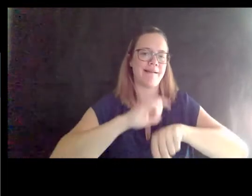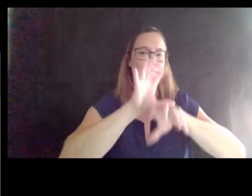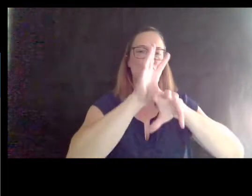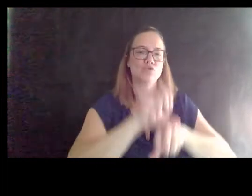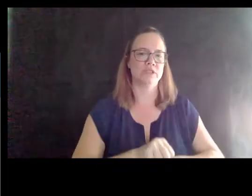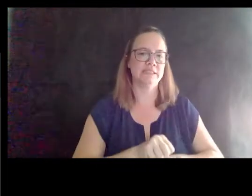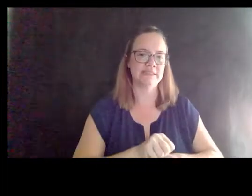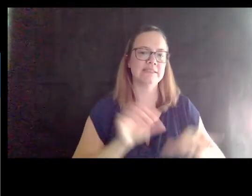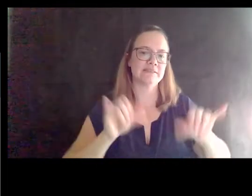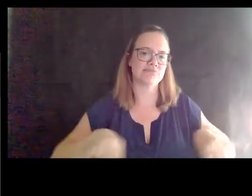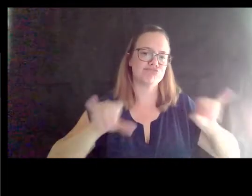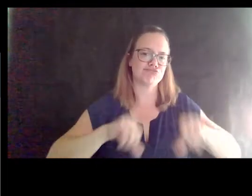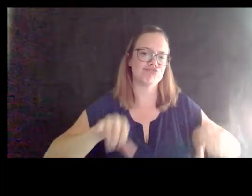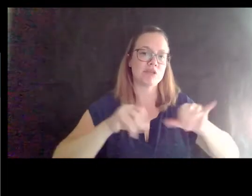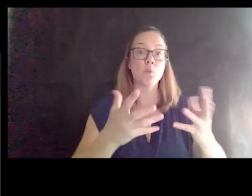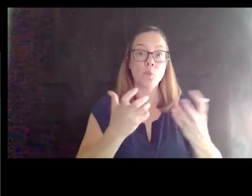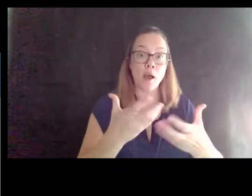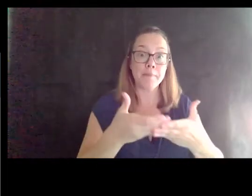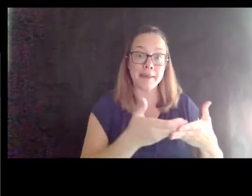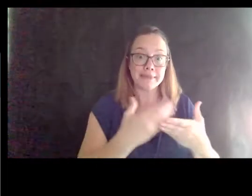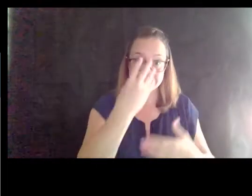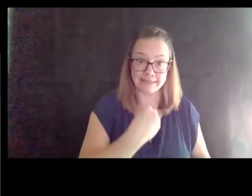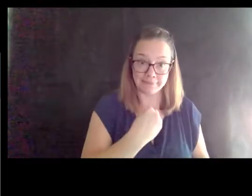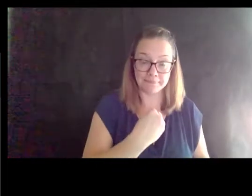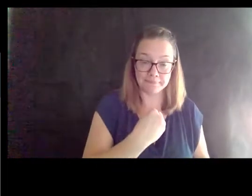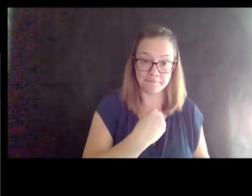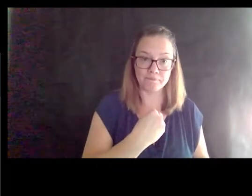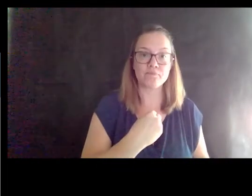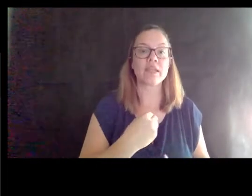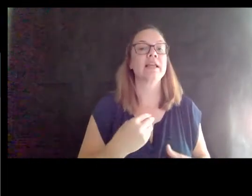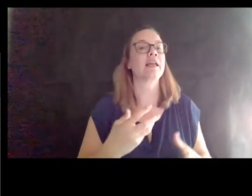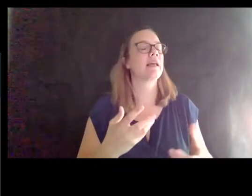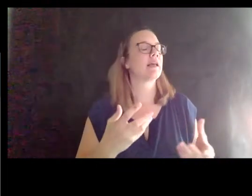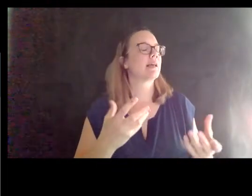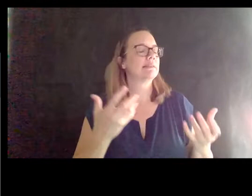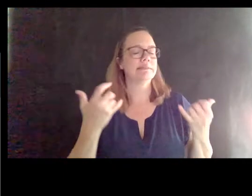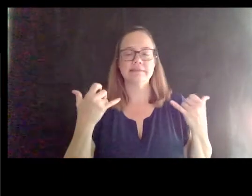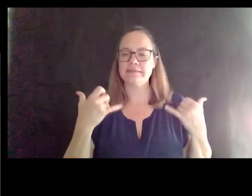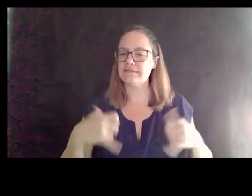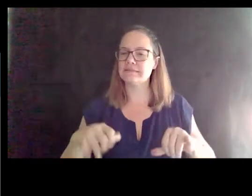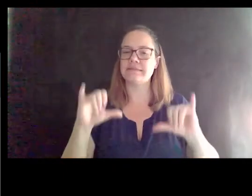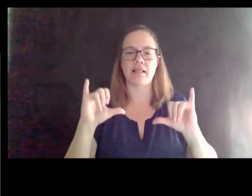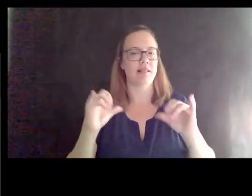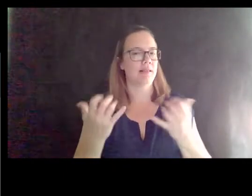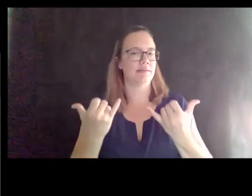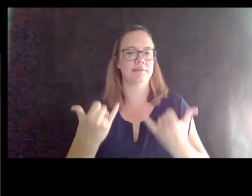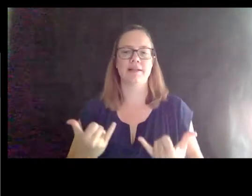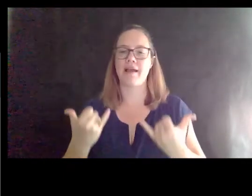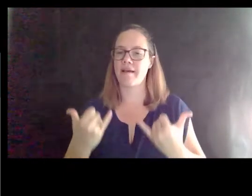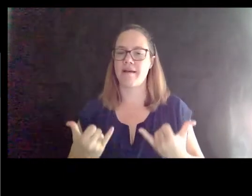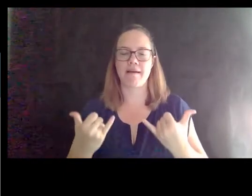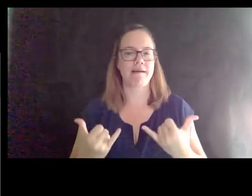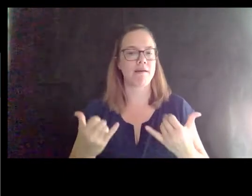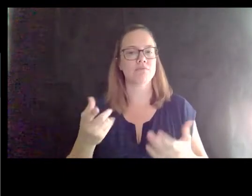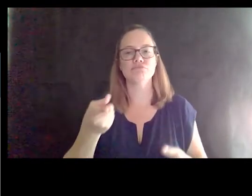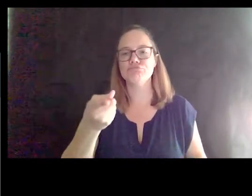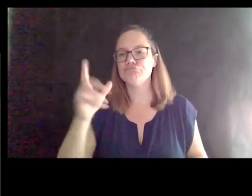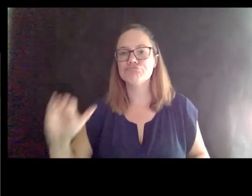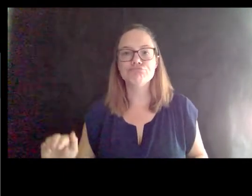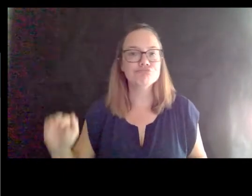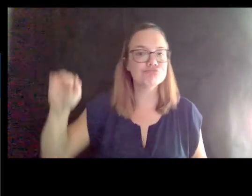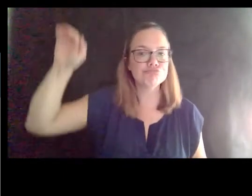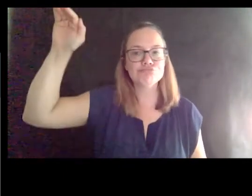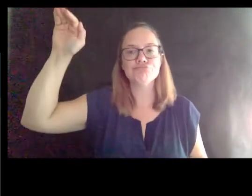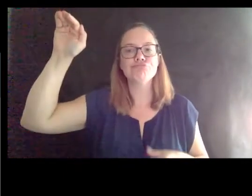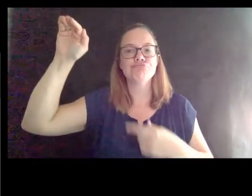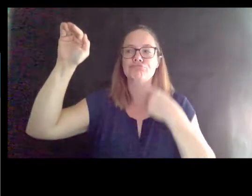because we want babies to sleep. And so these are things that we want to carry out through an